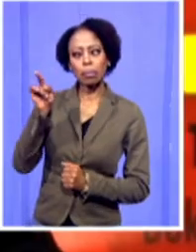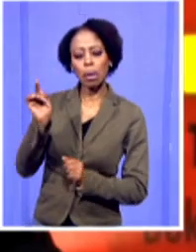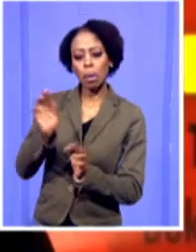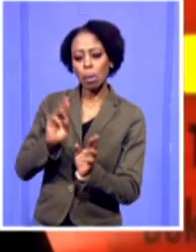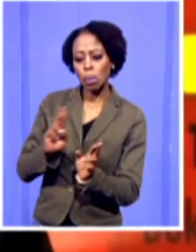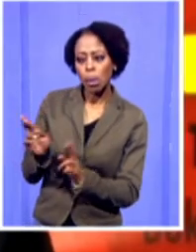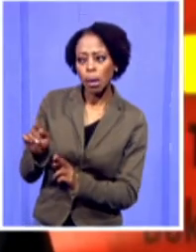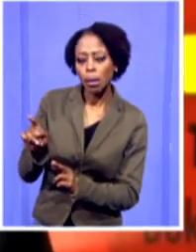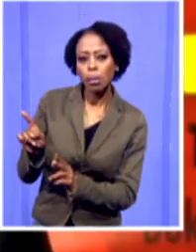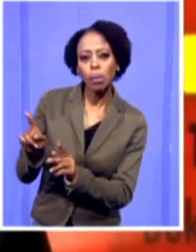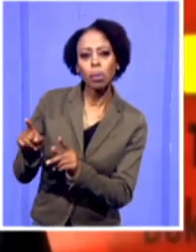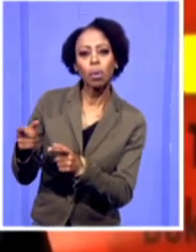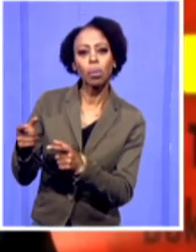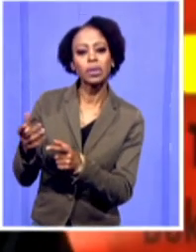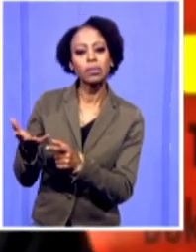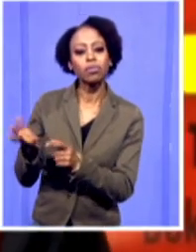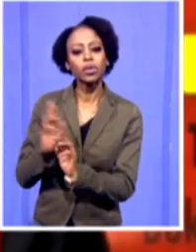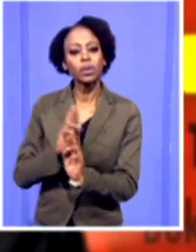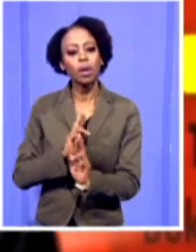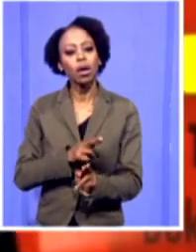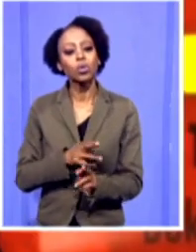ready with...